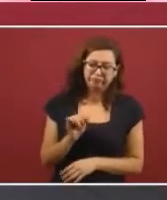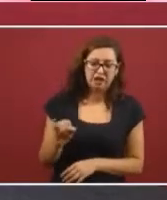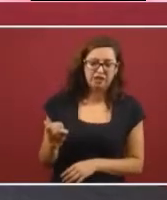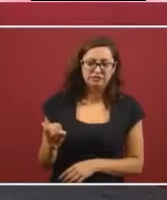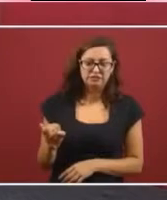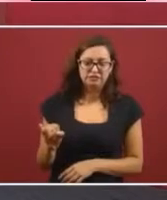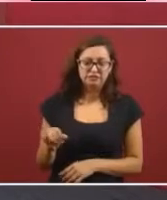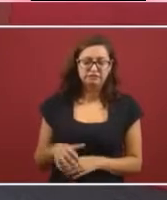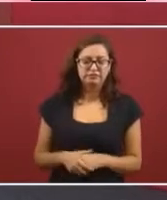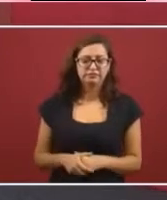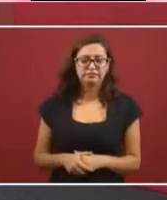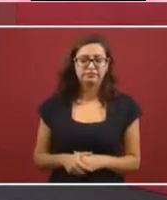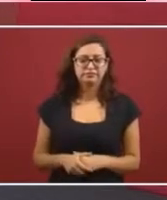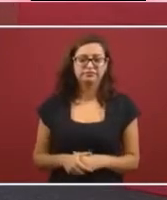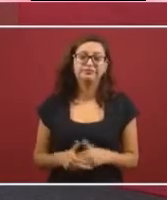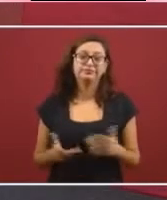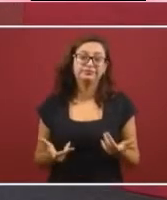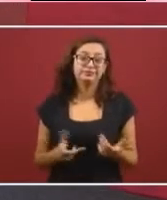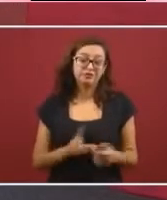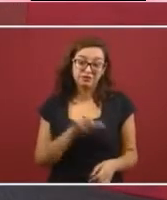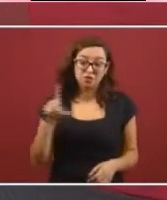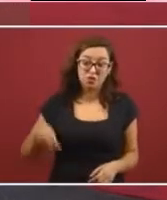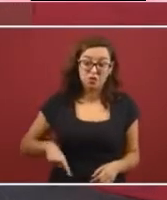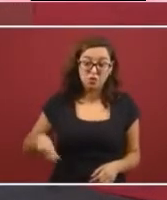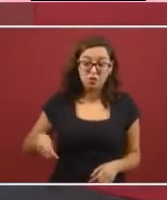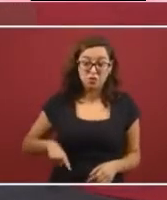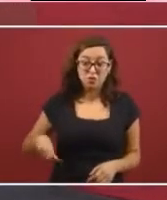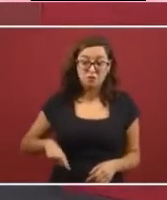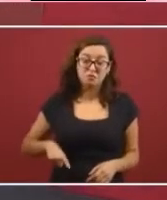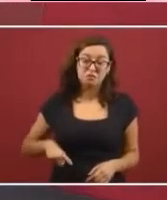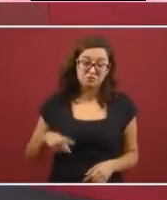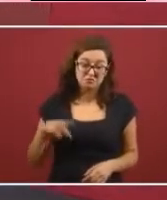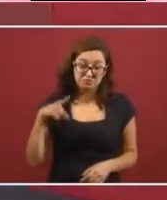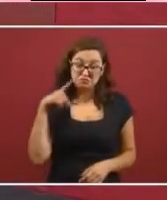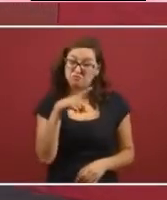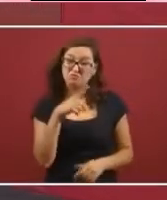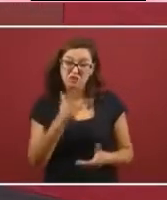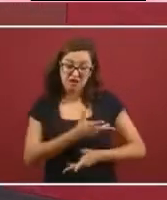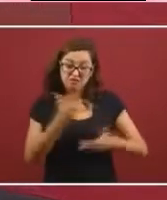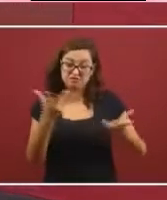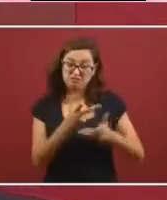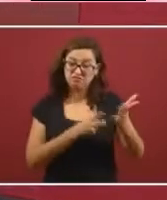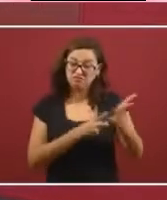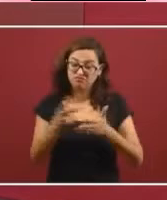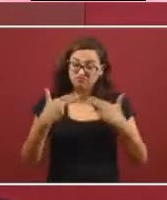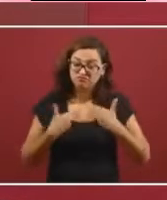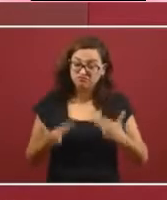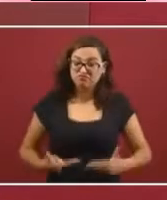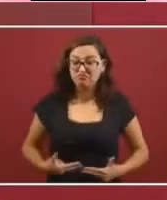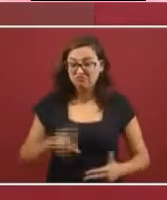when the state was the principal violator for their human rights.